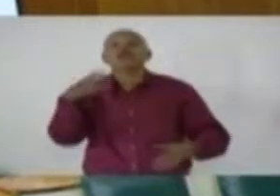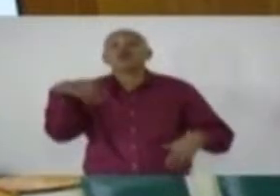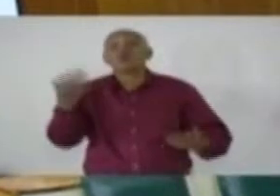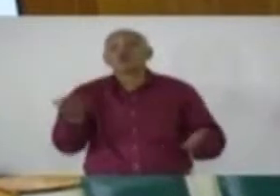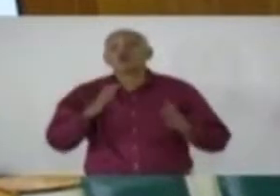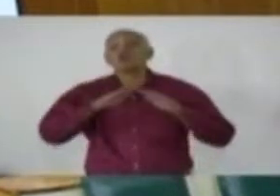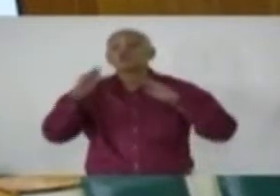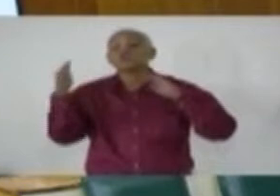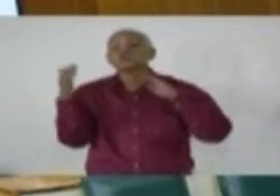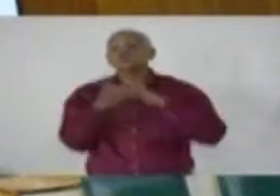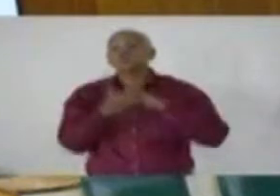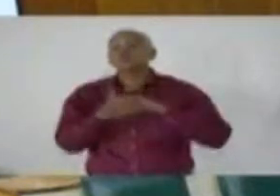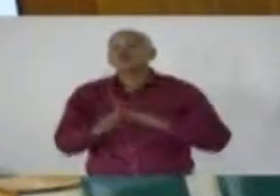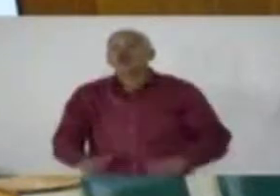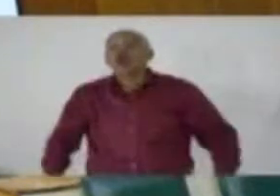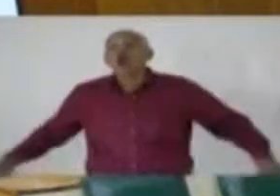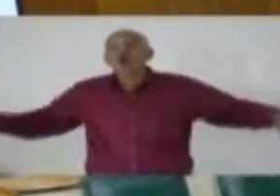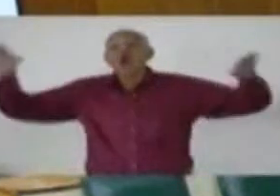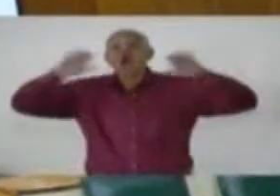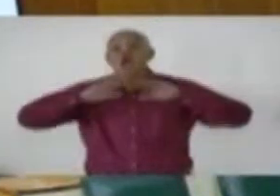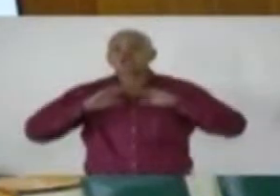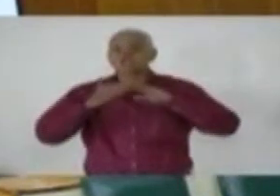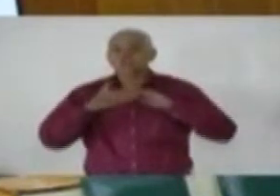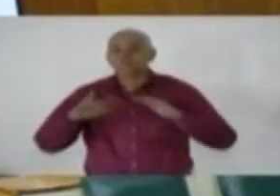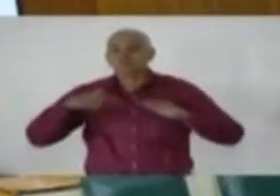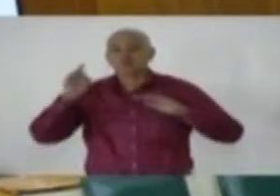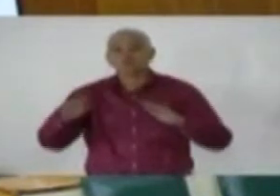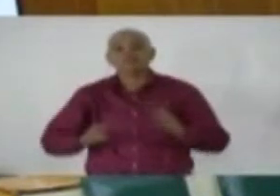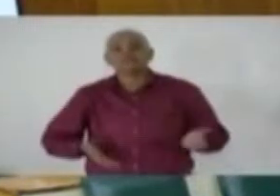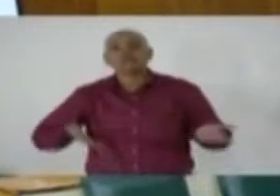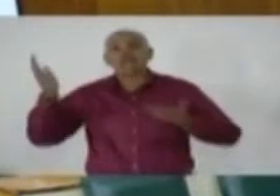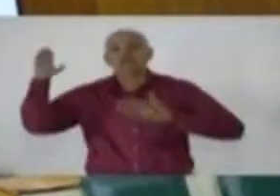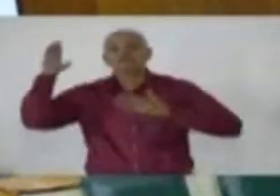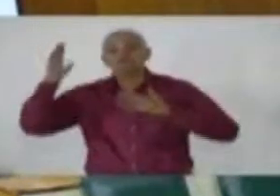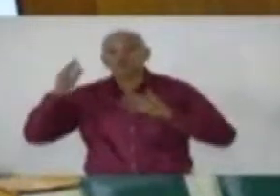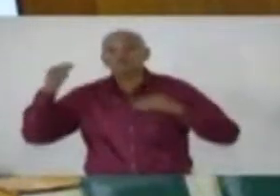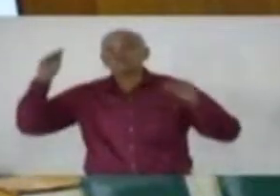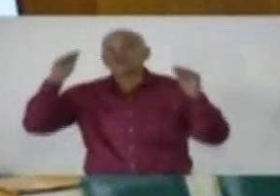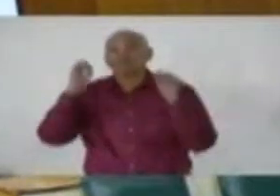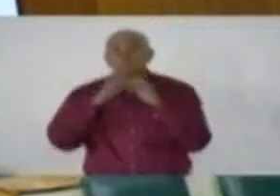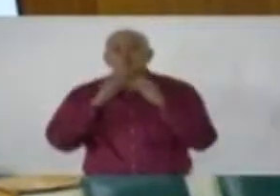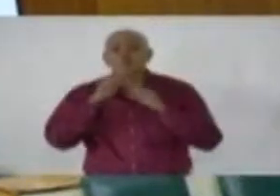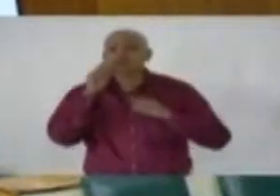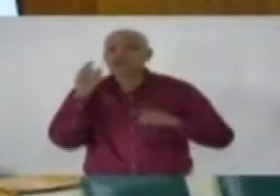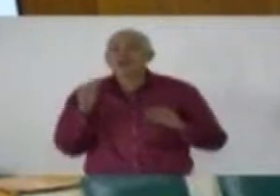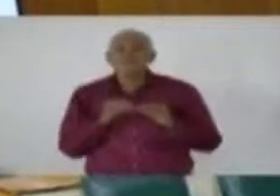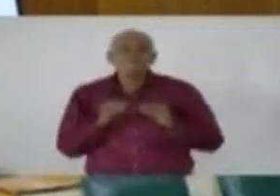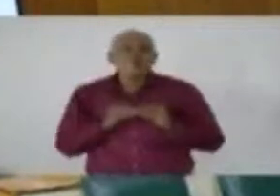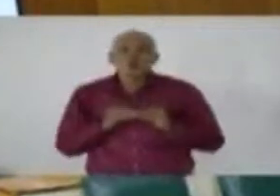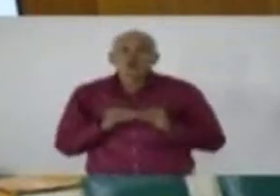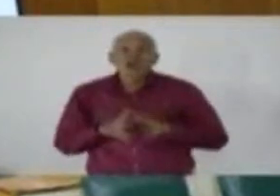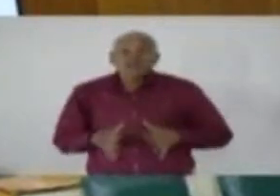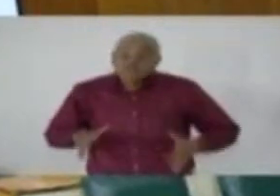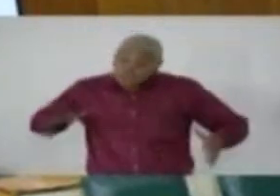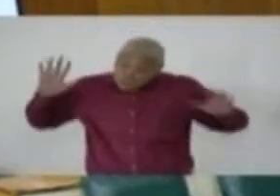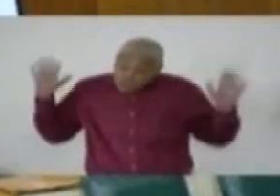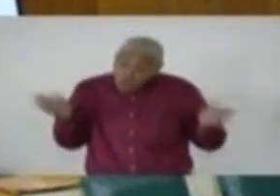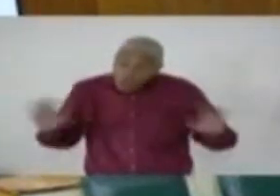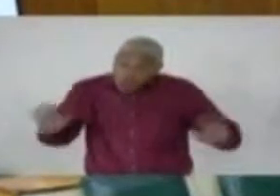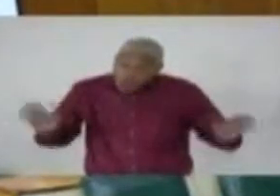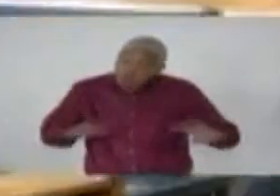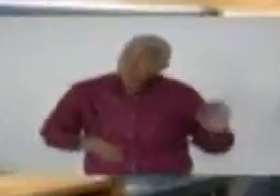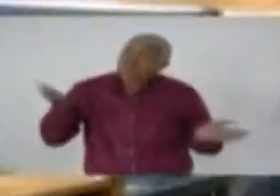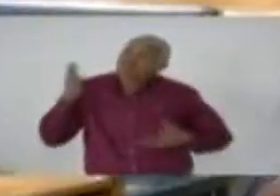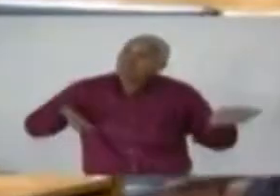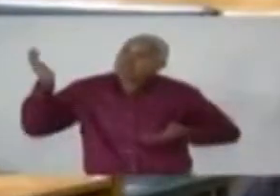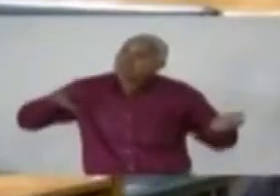Jamaica, all Jamaica, we need to export a lot more, not just more, a lot more, or we're